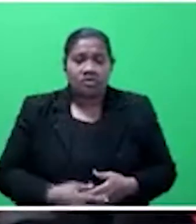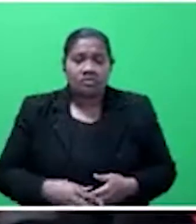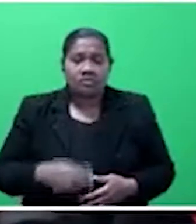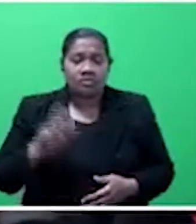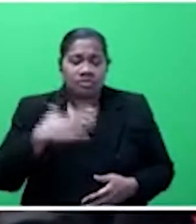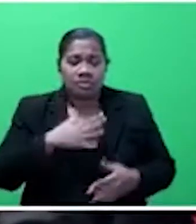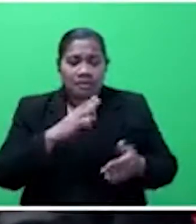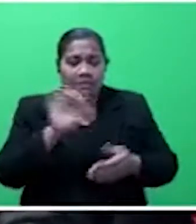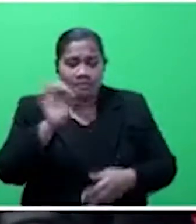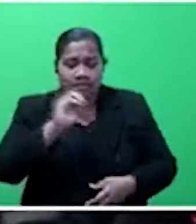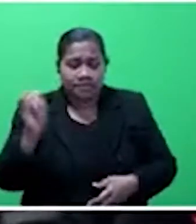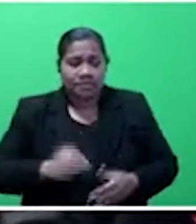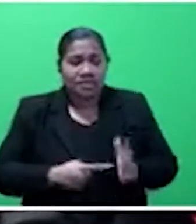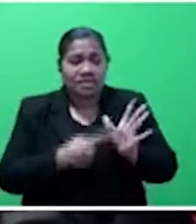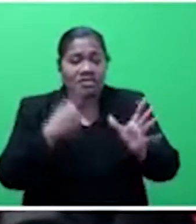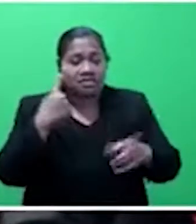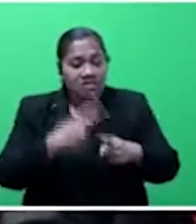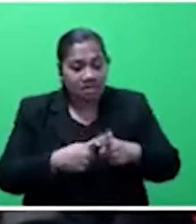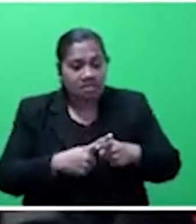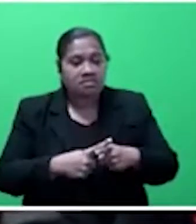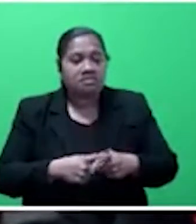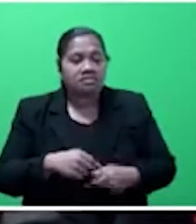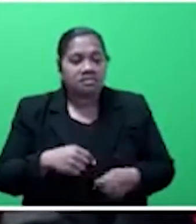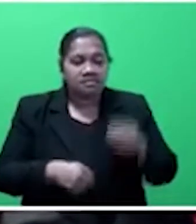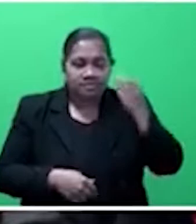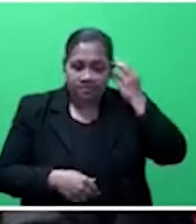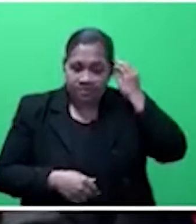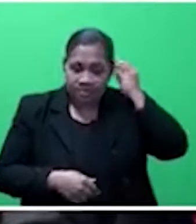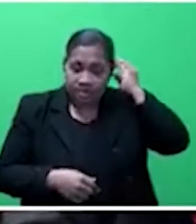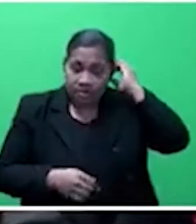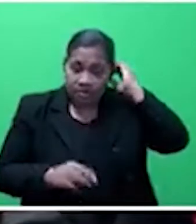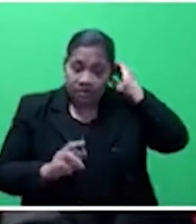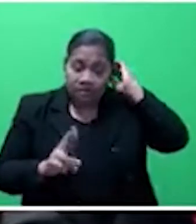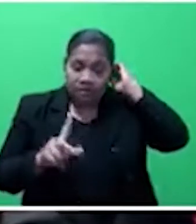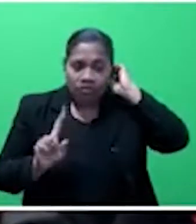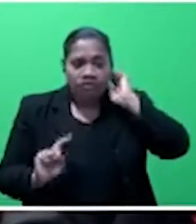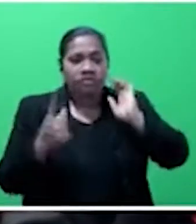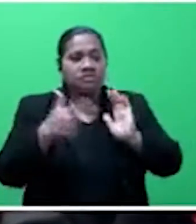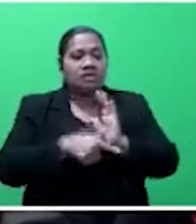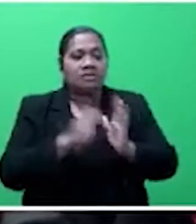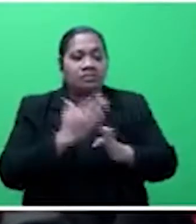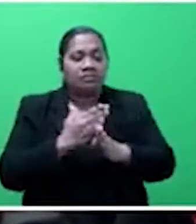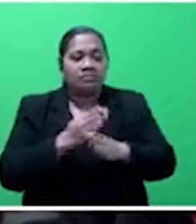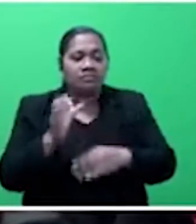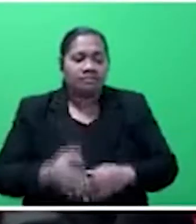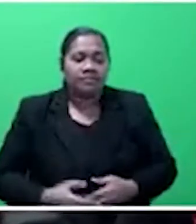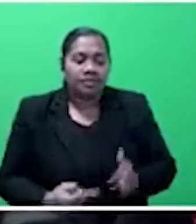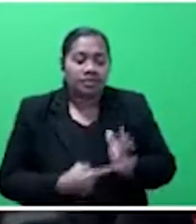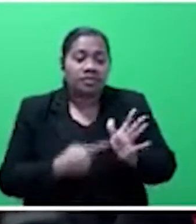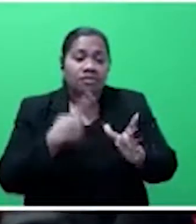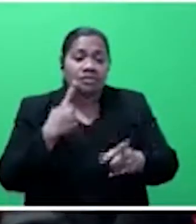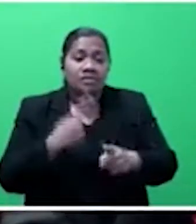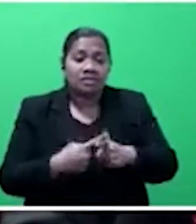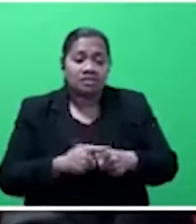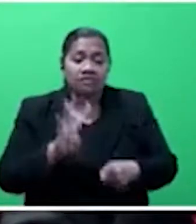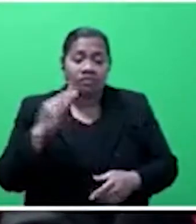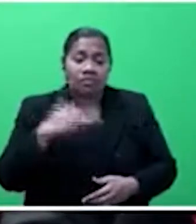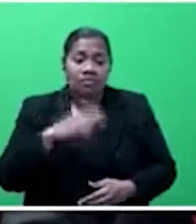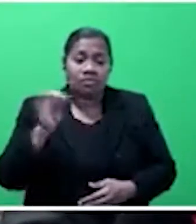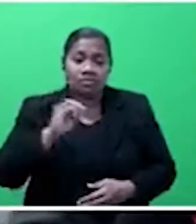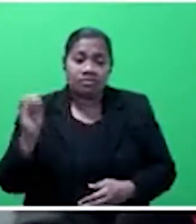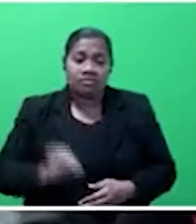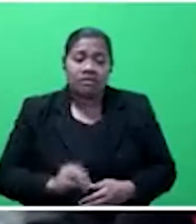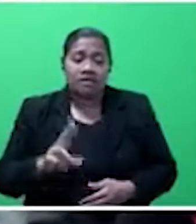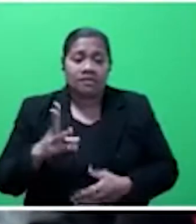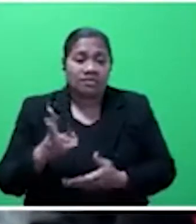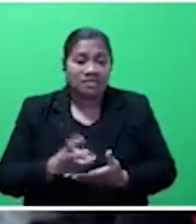any salary or wages paid for the first-time workers. In particular, Mr. Speaker said the tax deduction of 400% for the salary